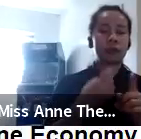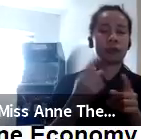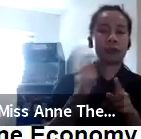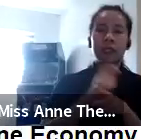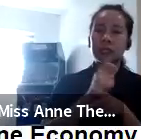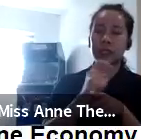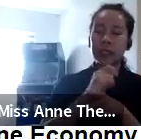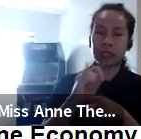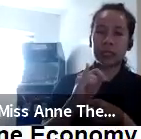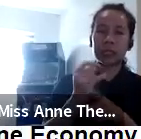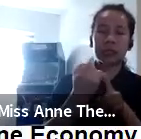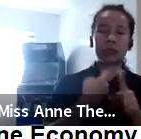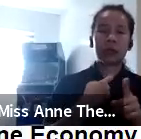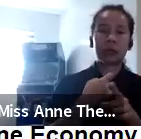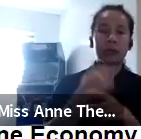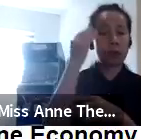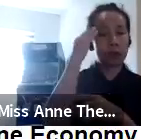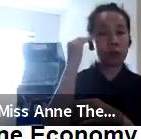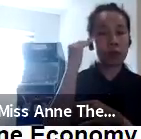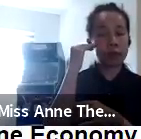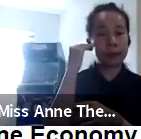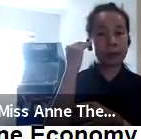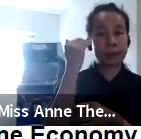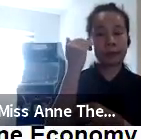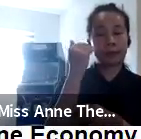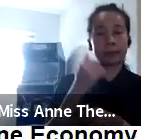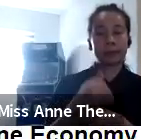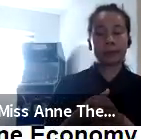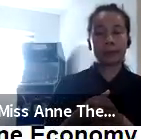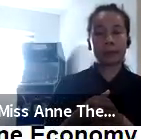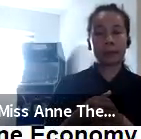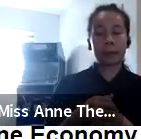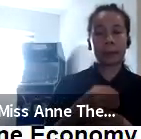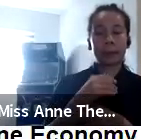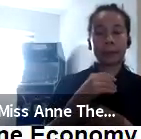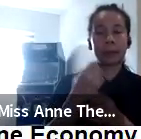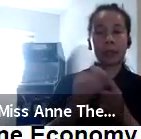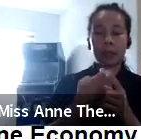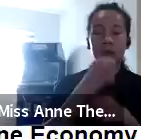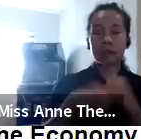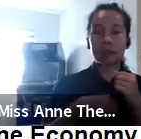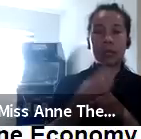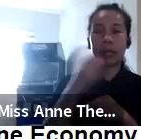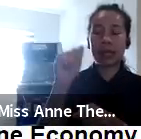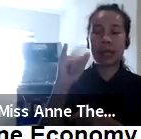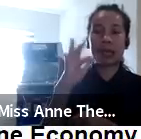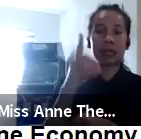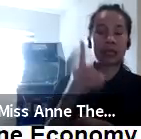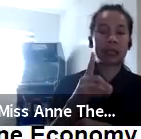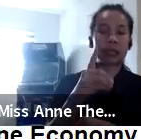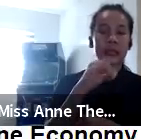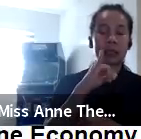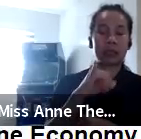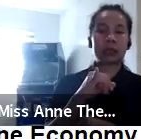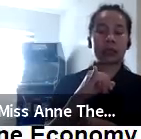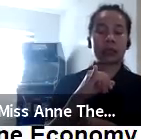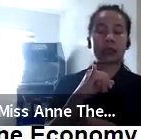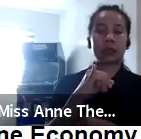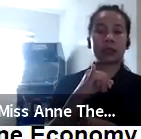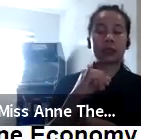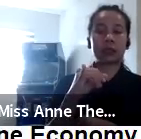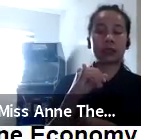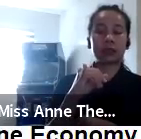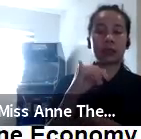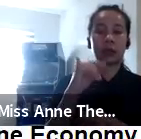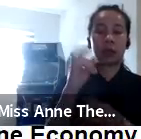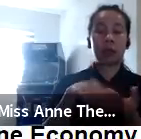coming from Korea, because the yearly AIB is something that the experts come in the Philippines. So